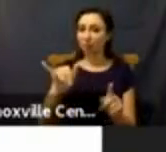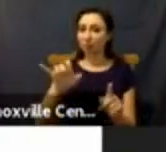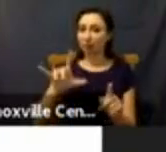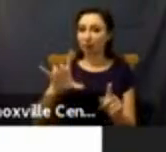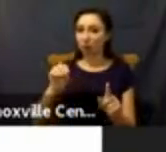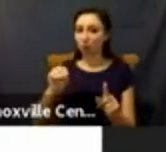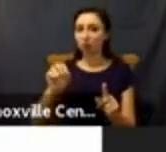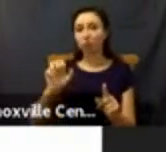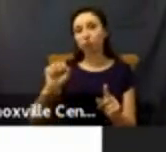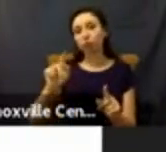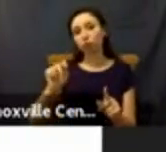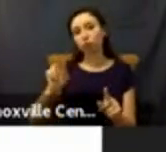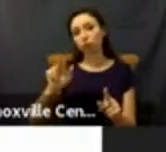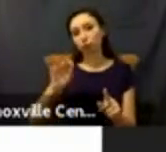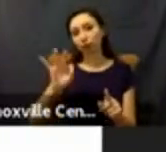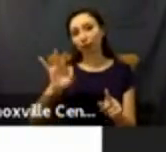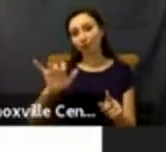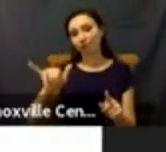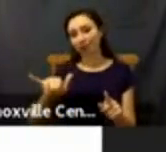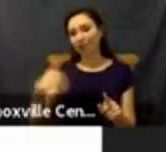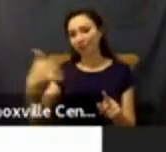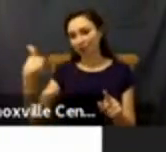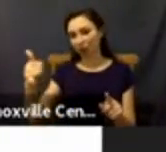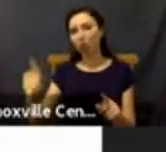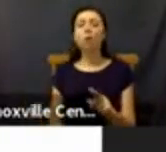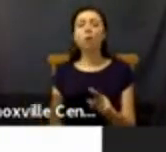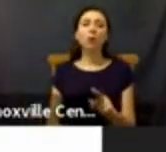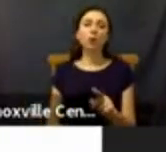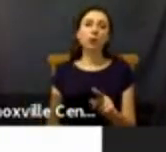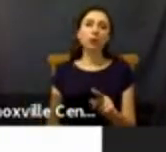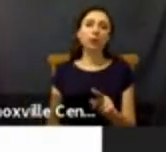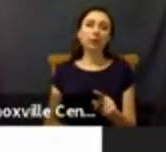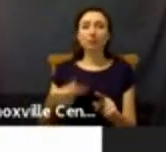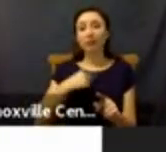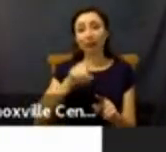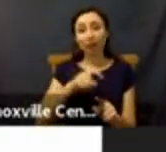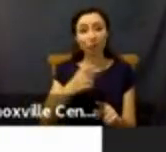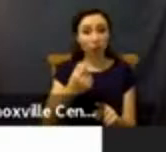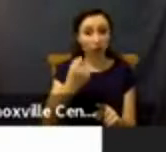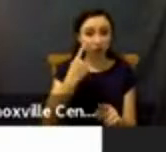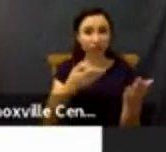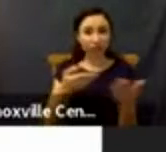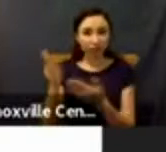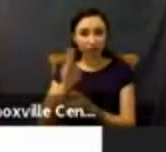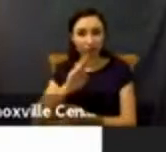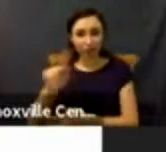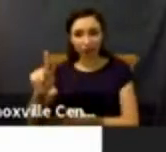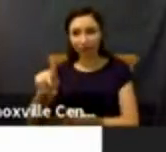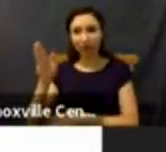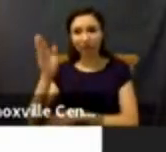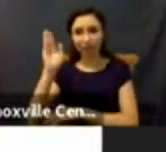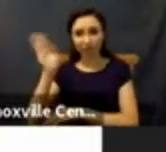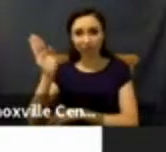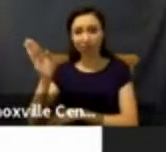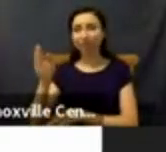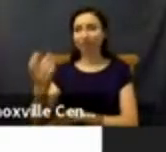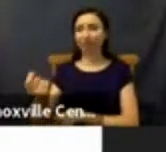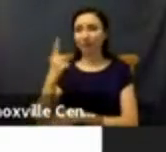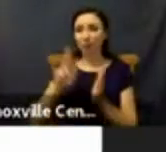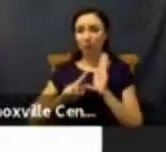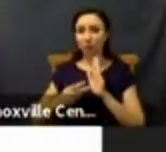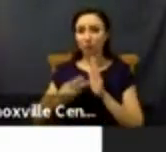have to like literally understand this, take this back to them, and understand what this means before I